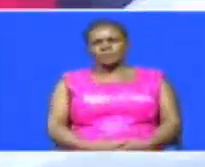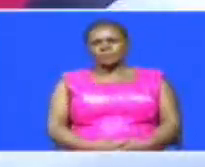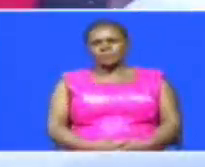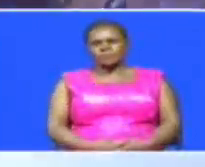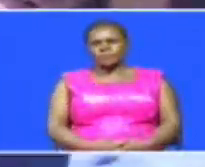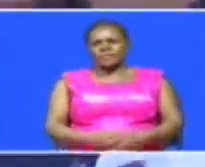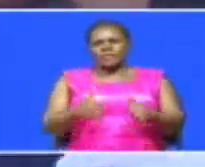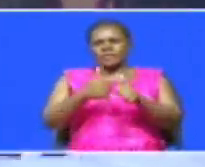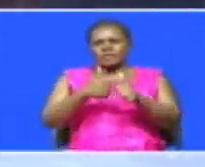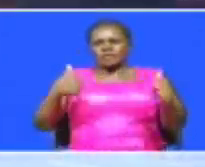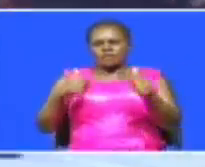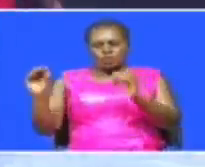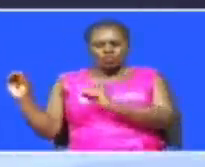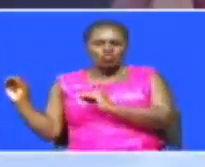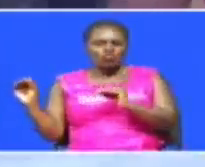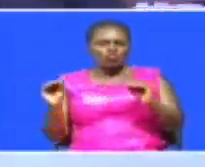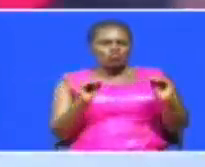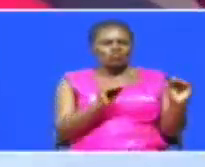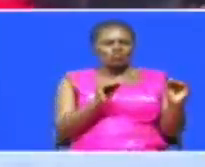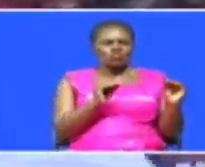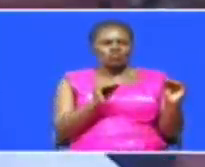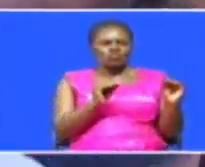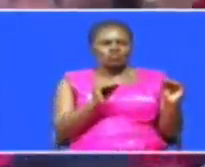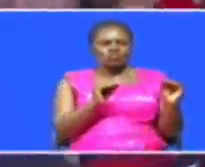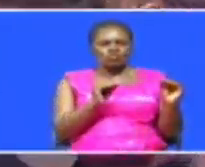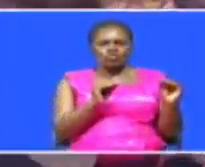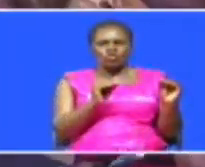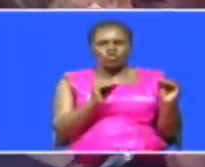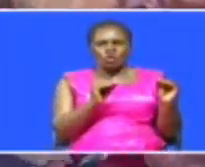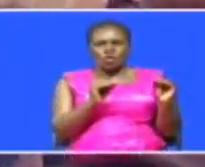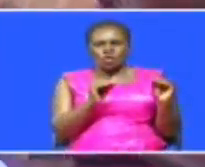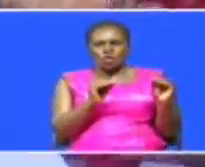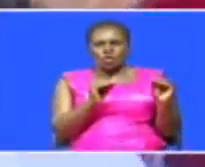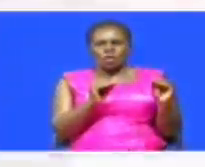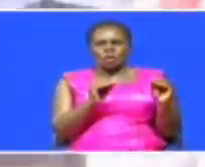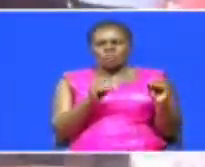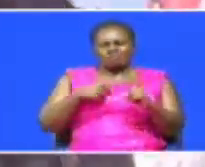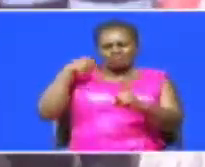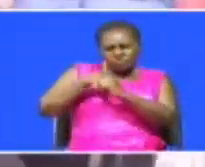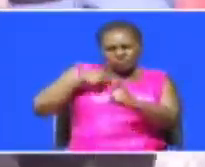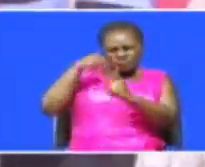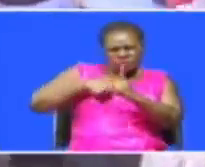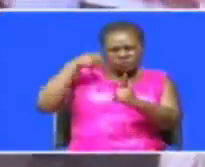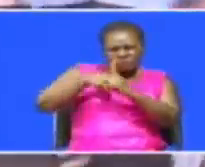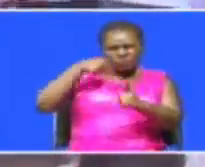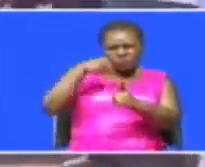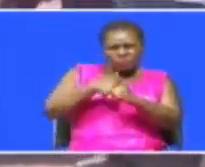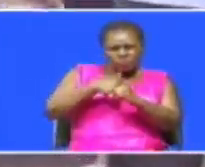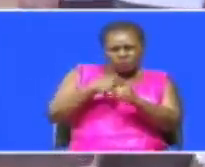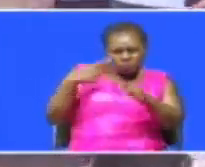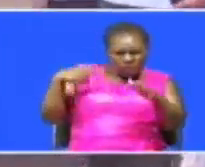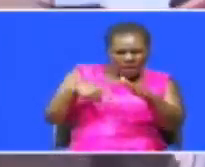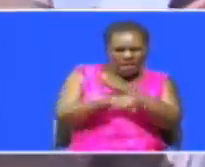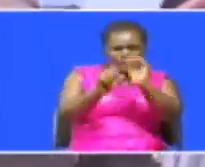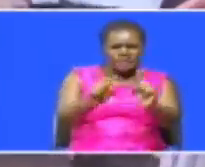please. Resisting evacuation. She stormed a terracing, fighting all she could to go in